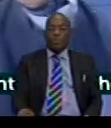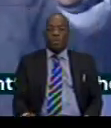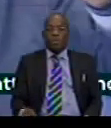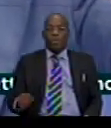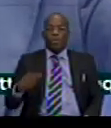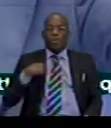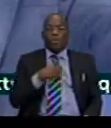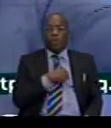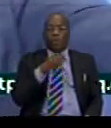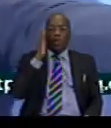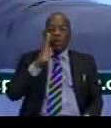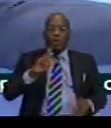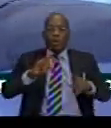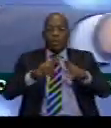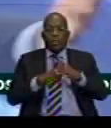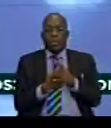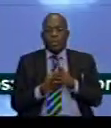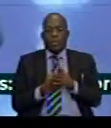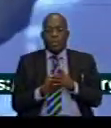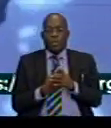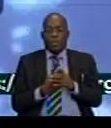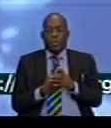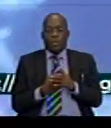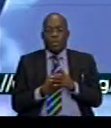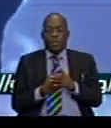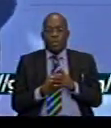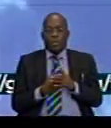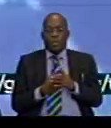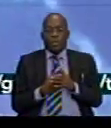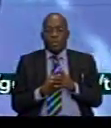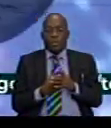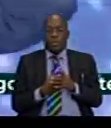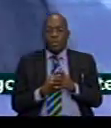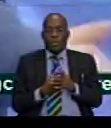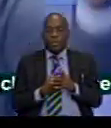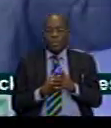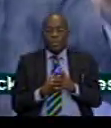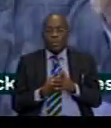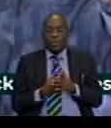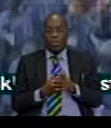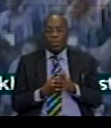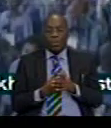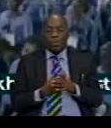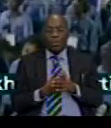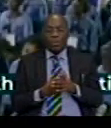autres. Amenez beaucoup les autres. Dites-leur ce qui se passe ici.